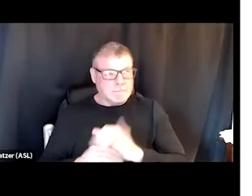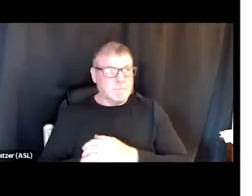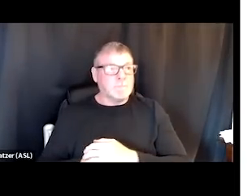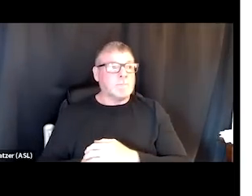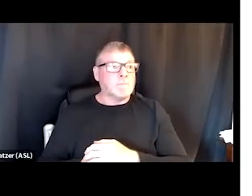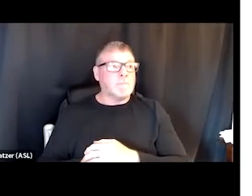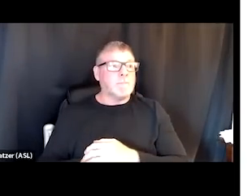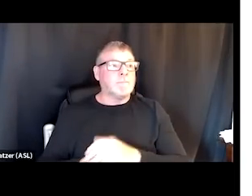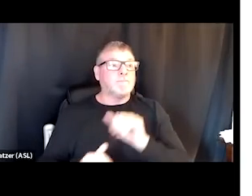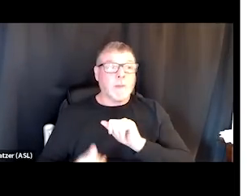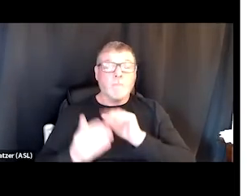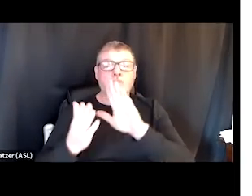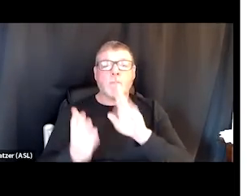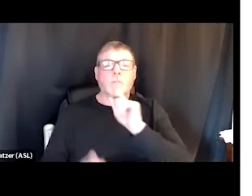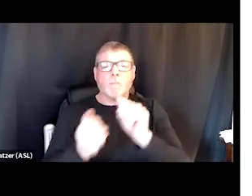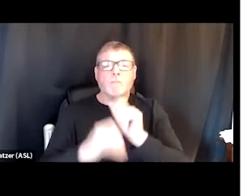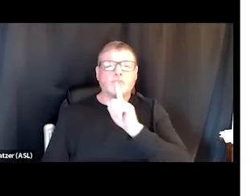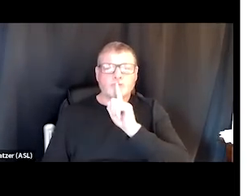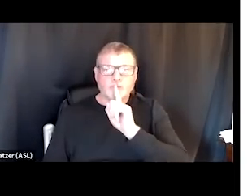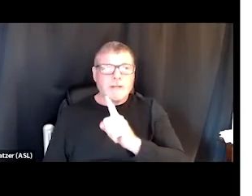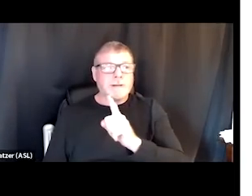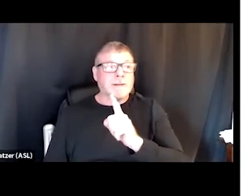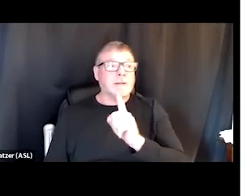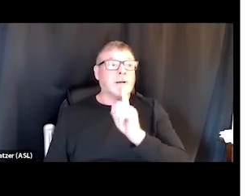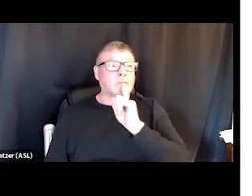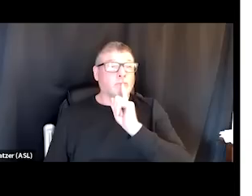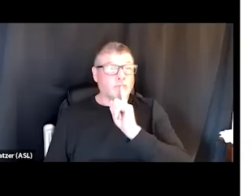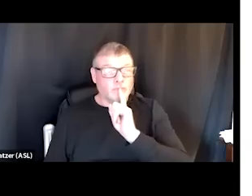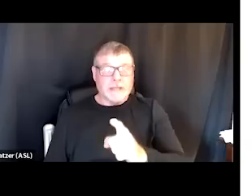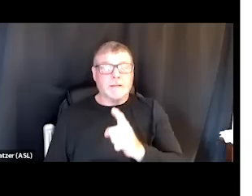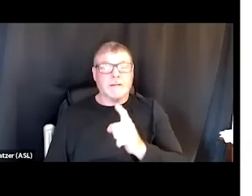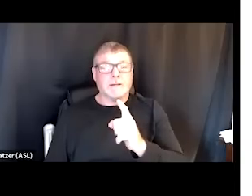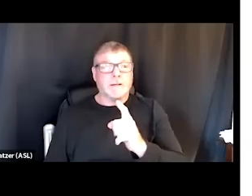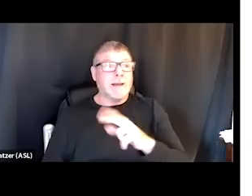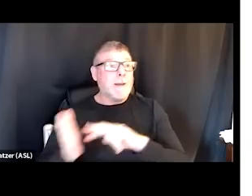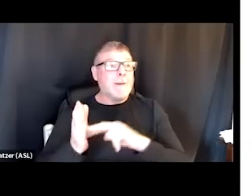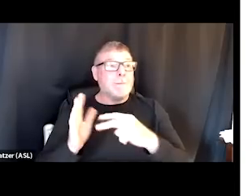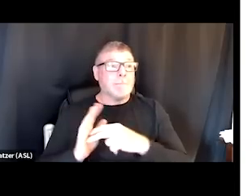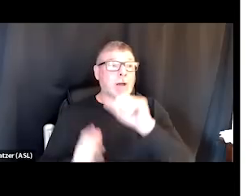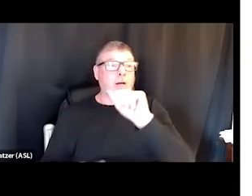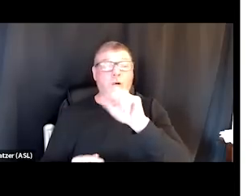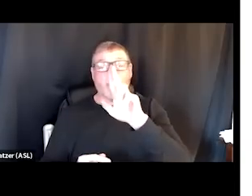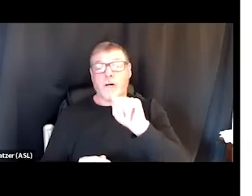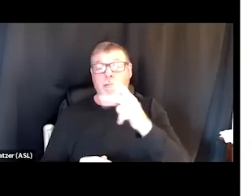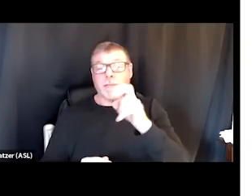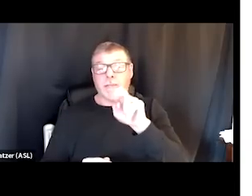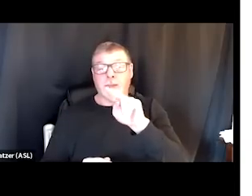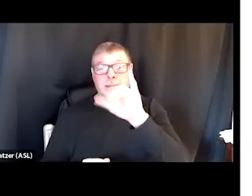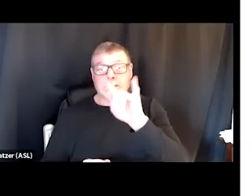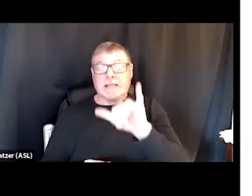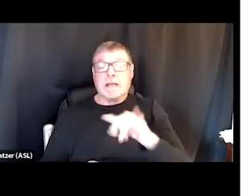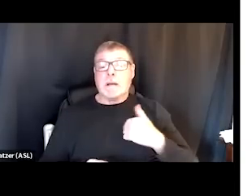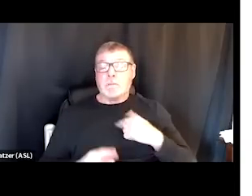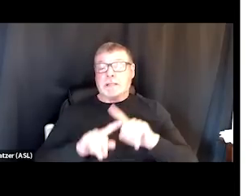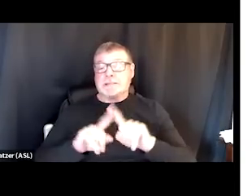approach authenticity and genuineness. What I mean by authenticity is in the sense of you may be in a different position